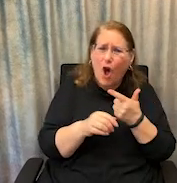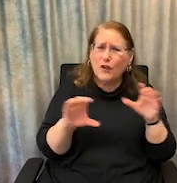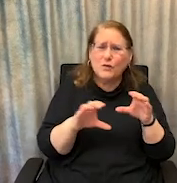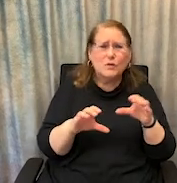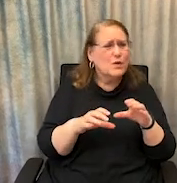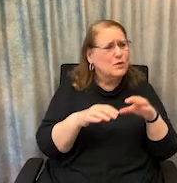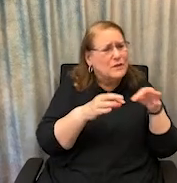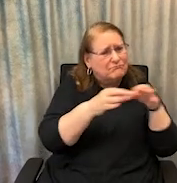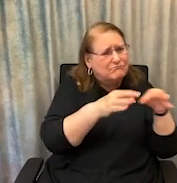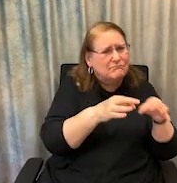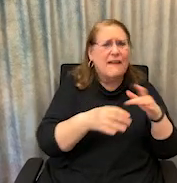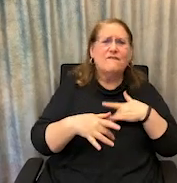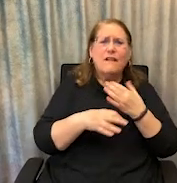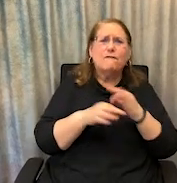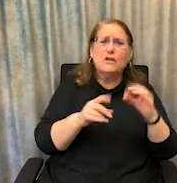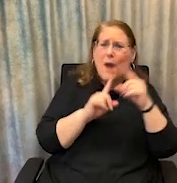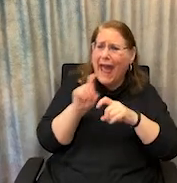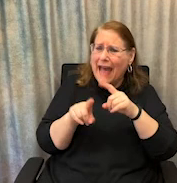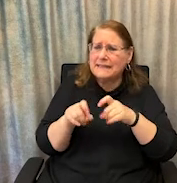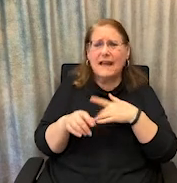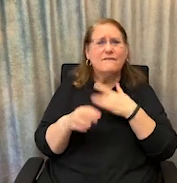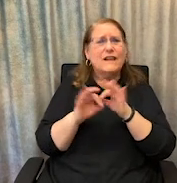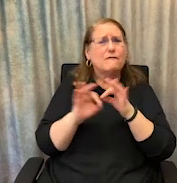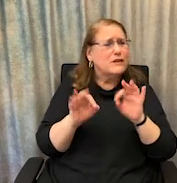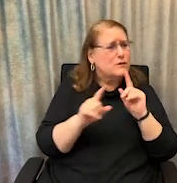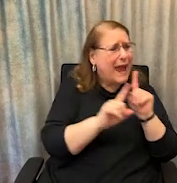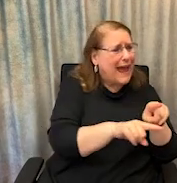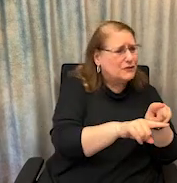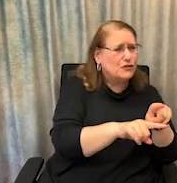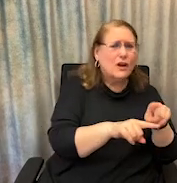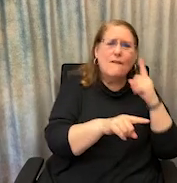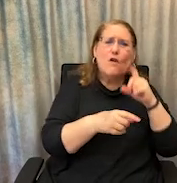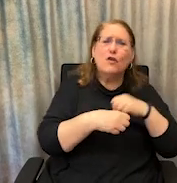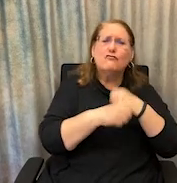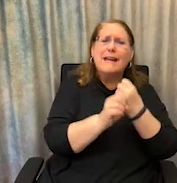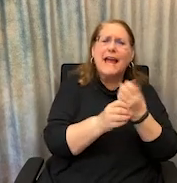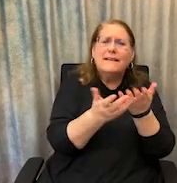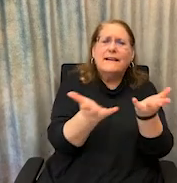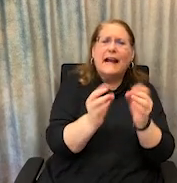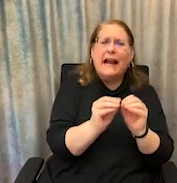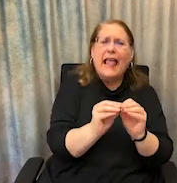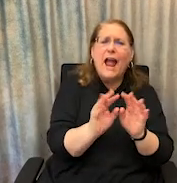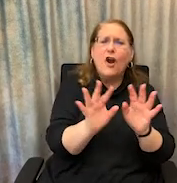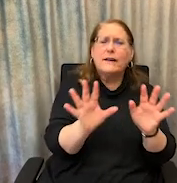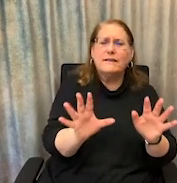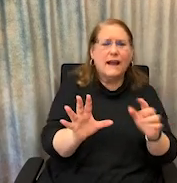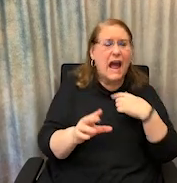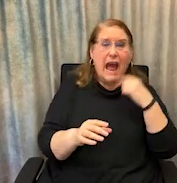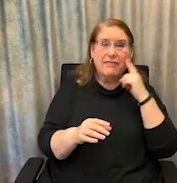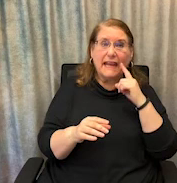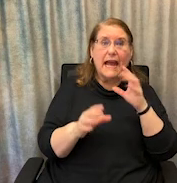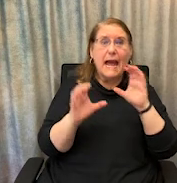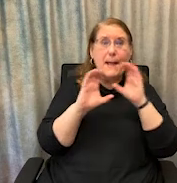to feel free to ask and to feel free to answer, just to create clarity. And because I don't only think